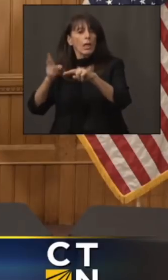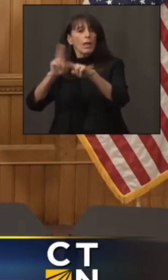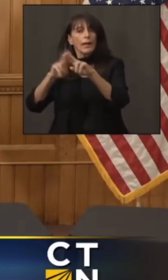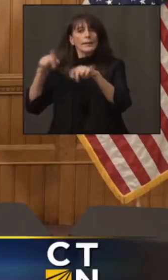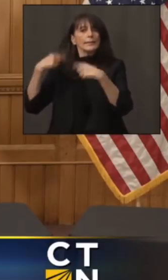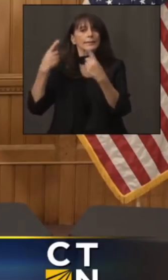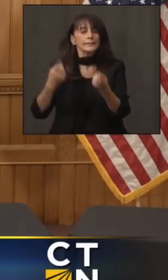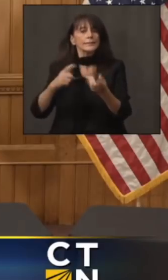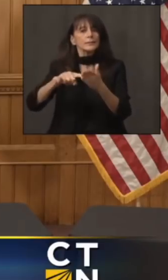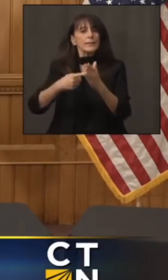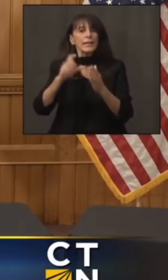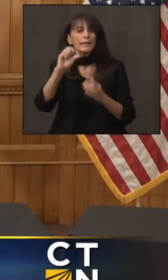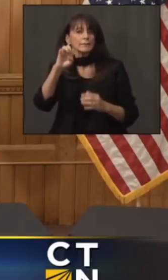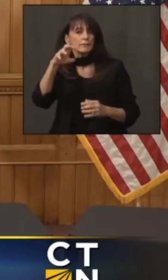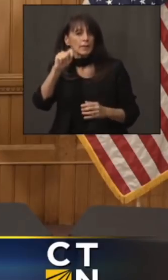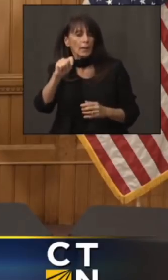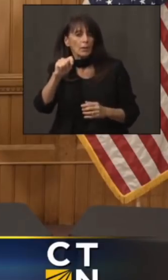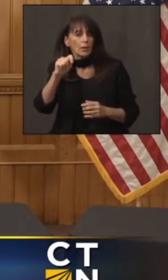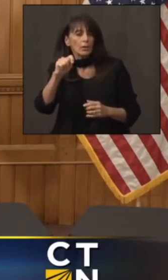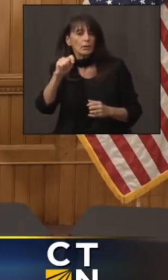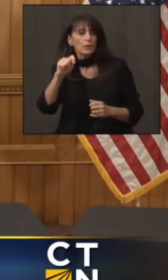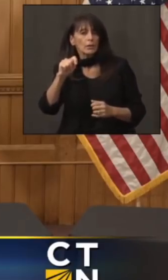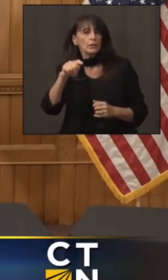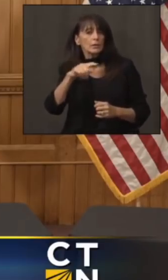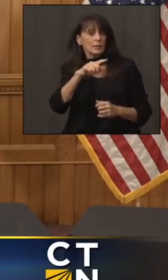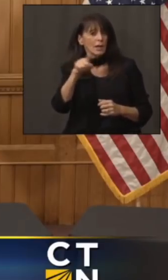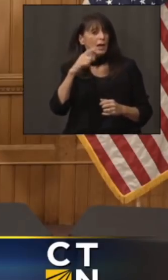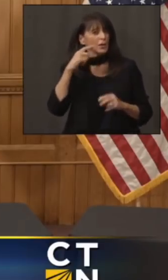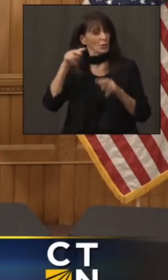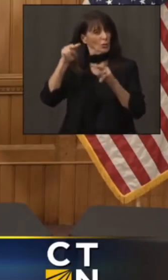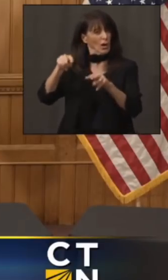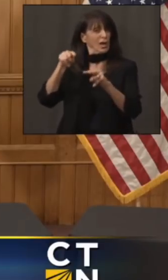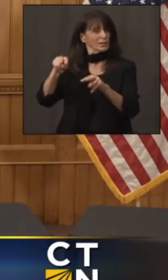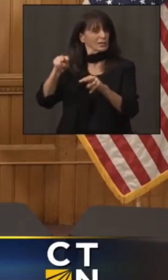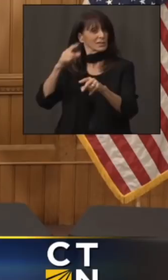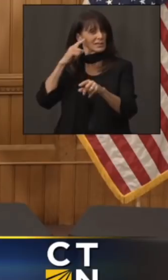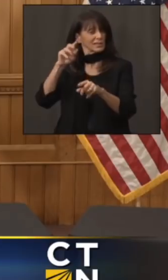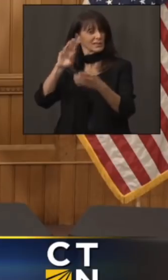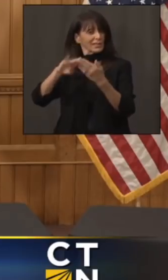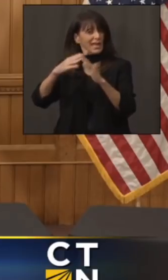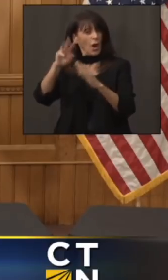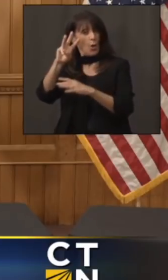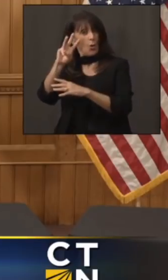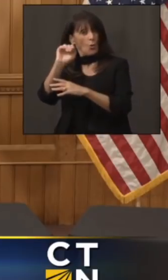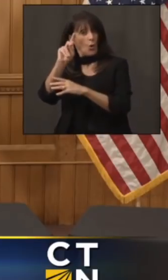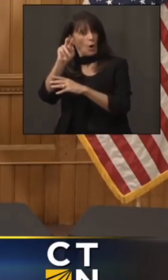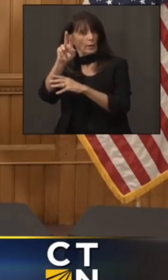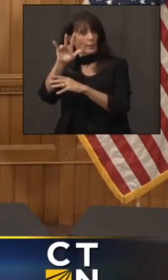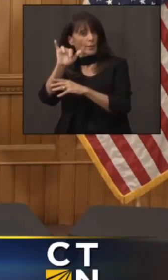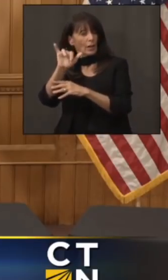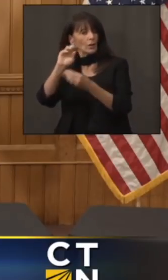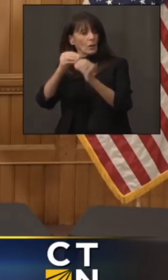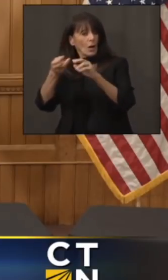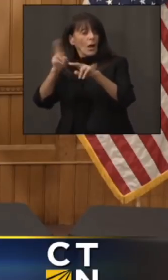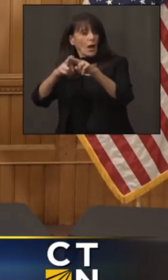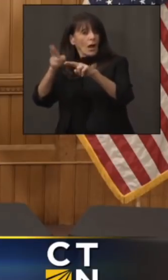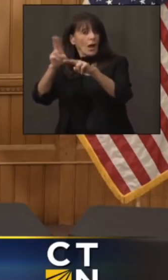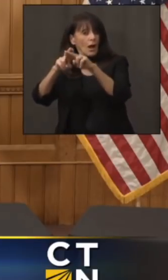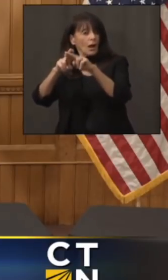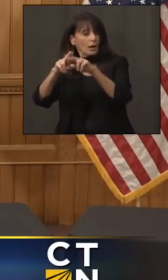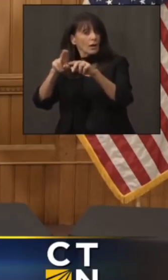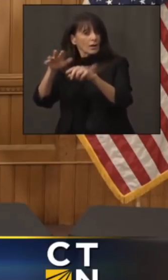of September. Are you guys watching the situation in Waterbury? Is this